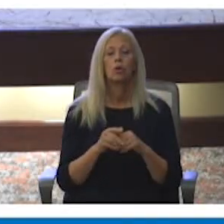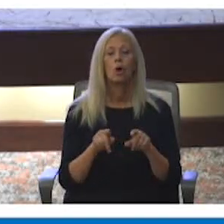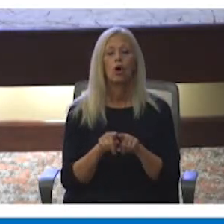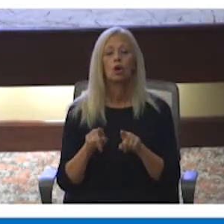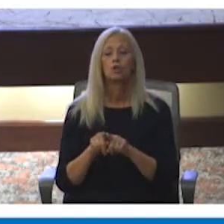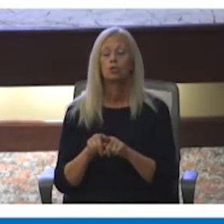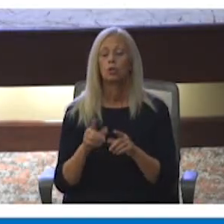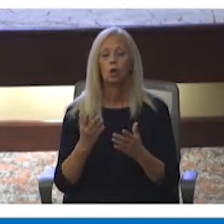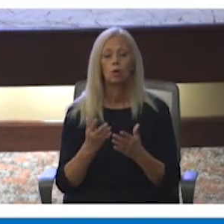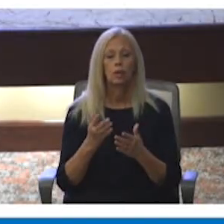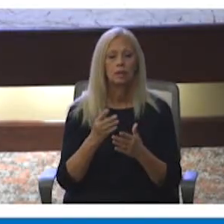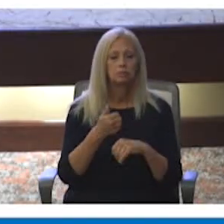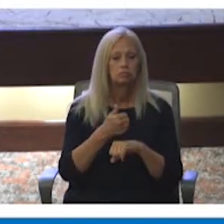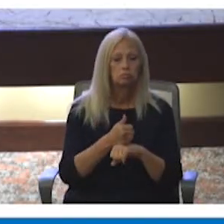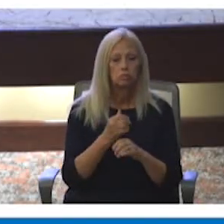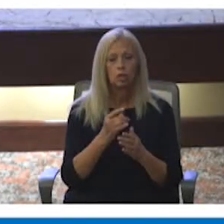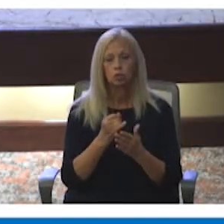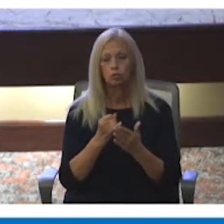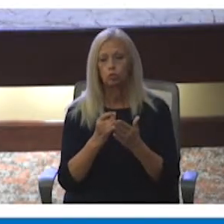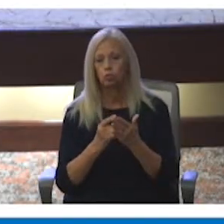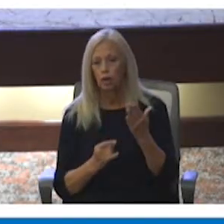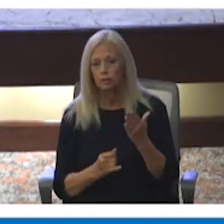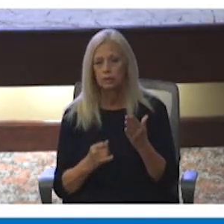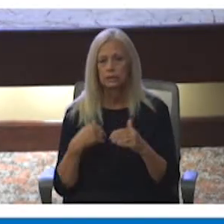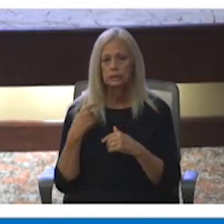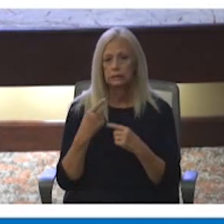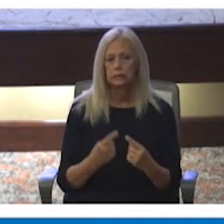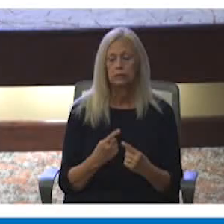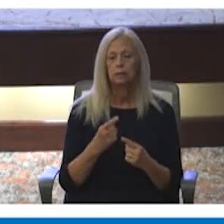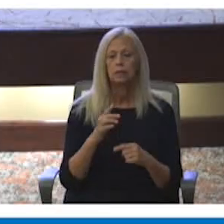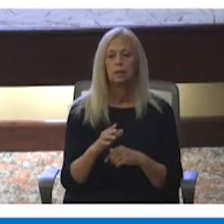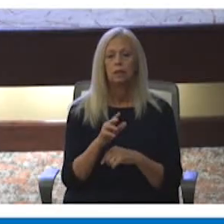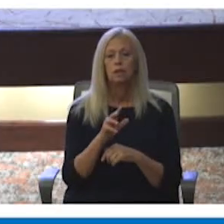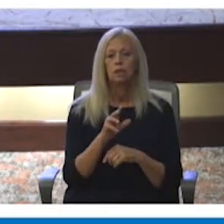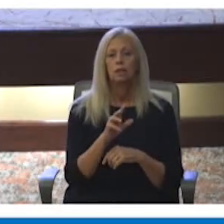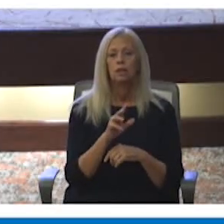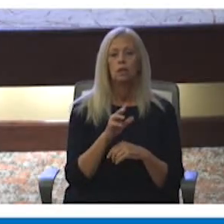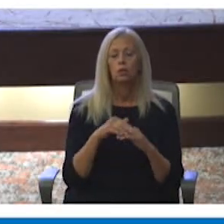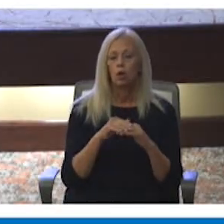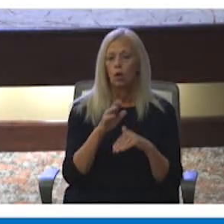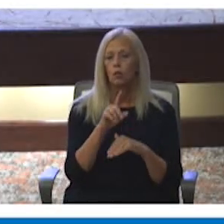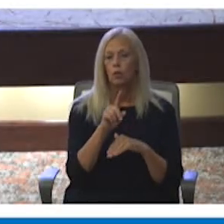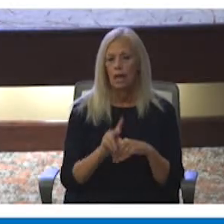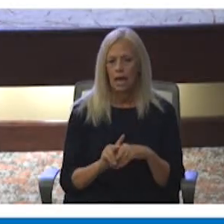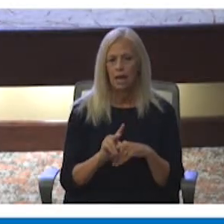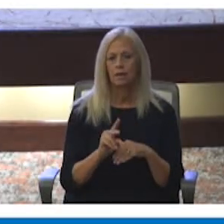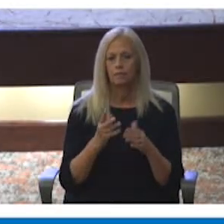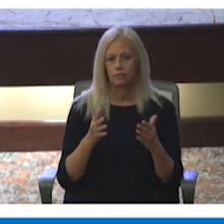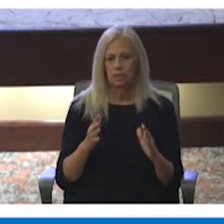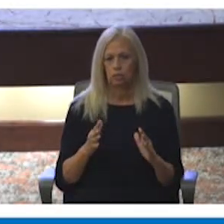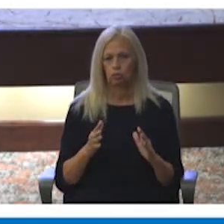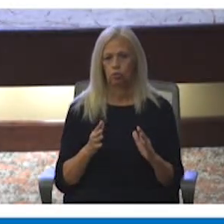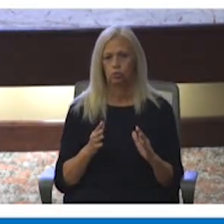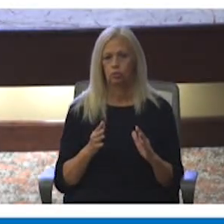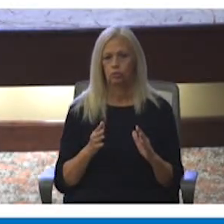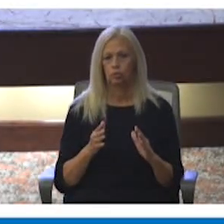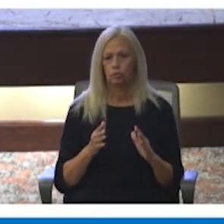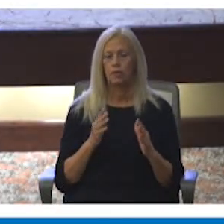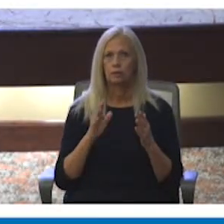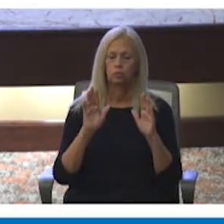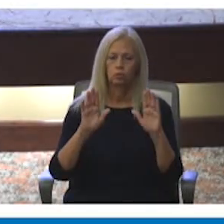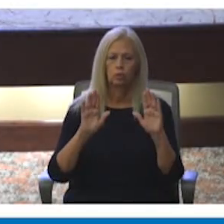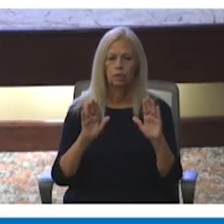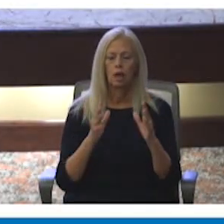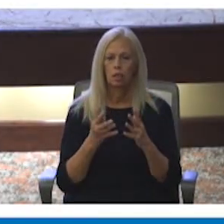been done so far. We've laid out 2 of 3 installments. So we're over halfway through getting a first draft of the code out there, which is great. A